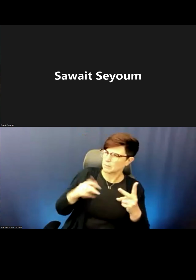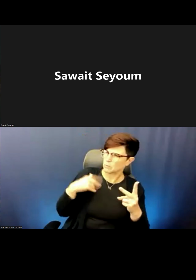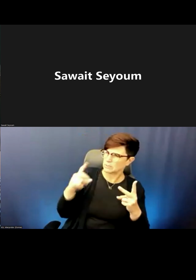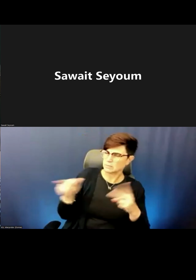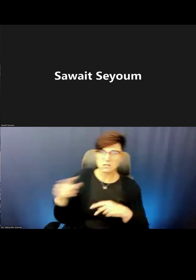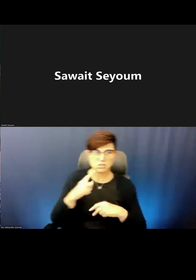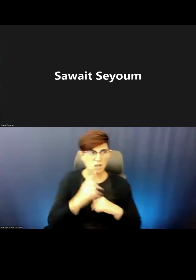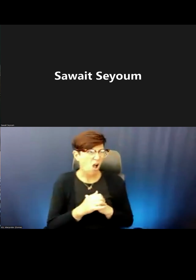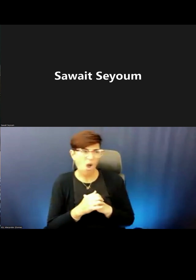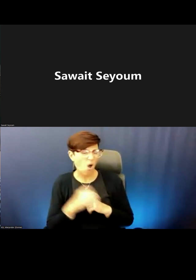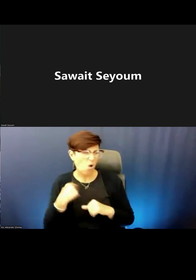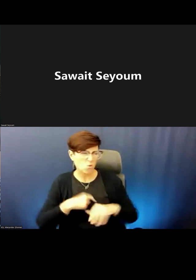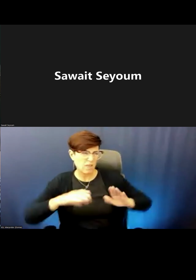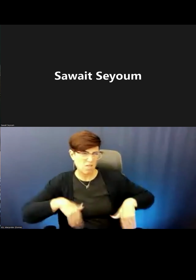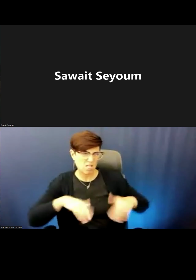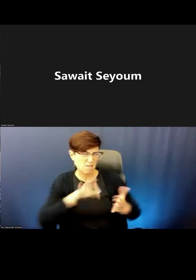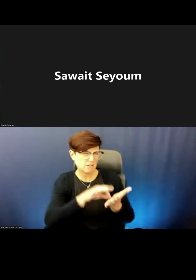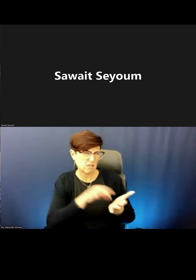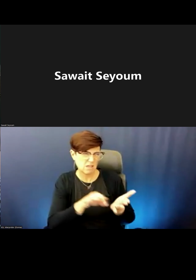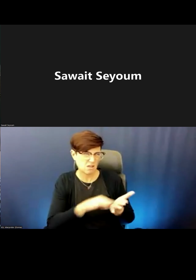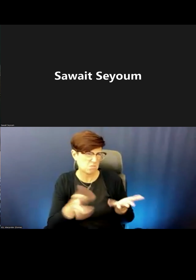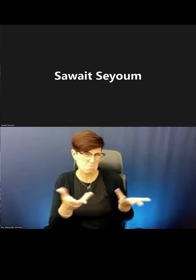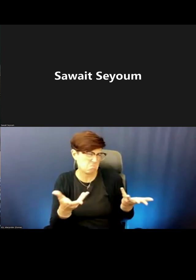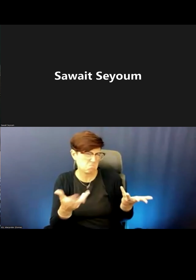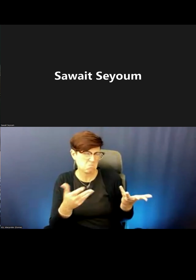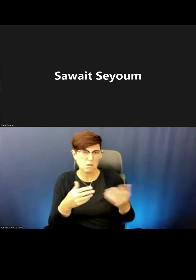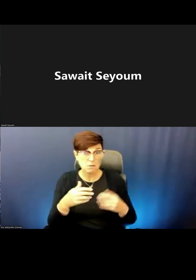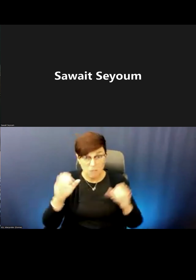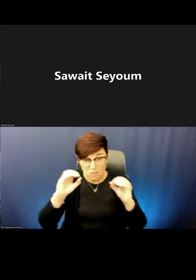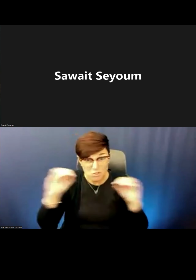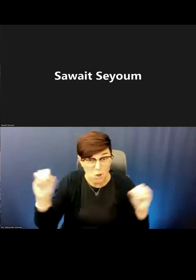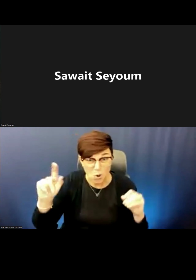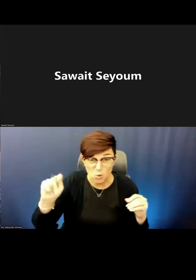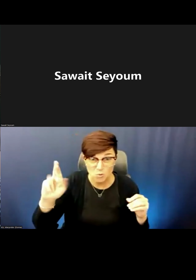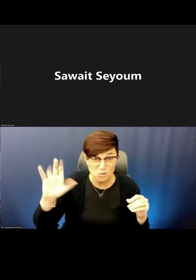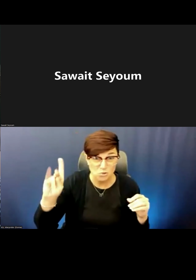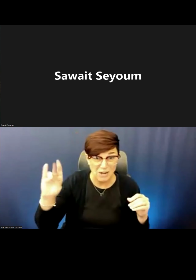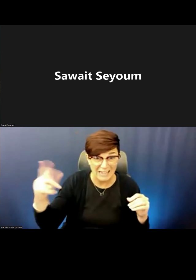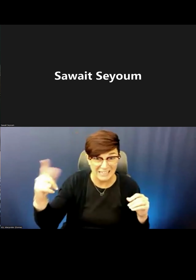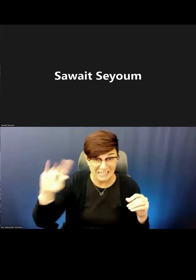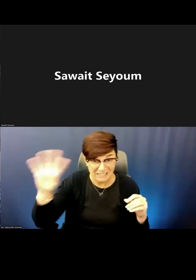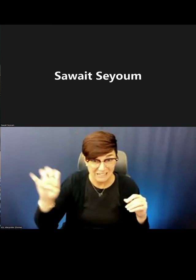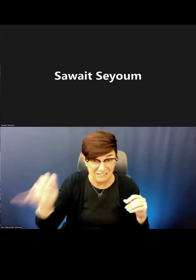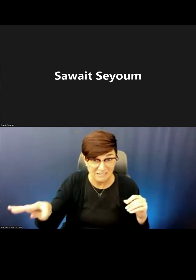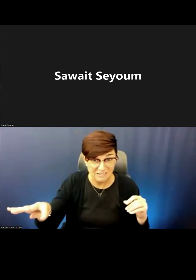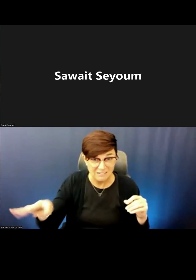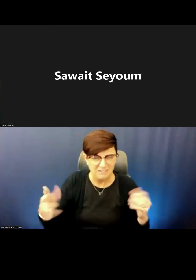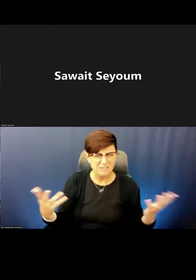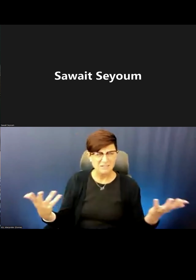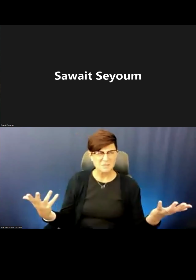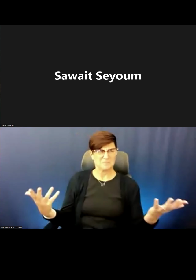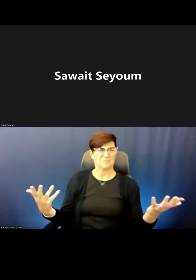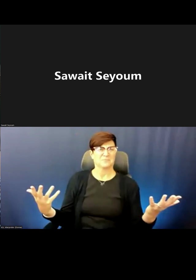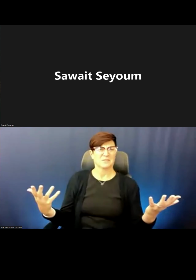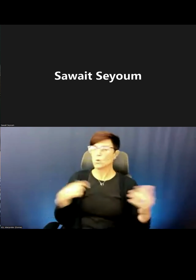not spending it there. I mean, I think that is a point that we all need to walk away with. We cannot just allow them to say, this could